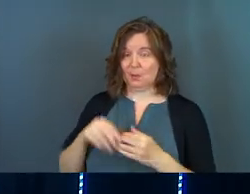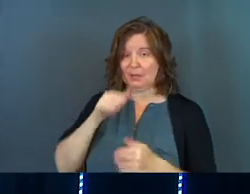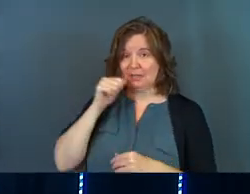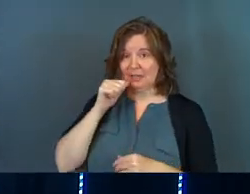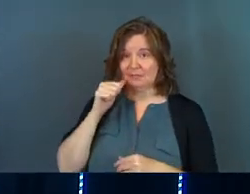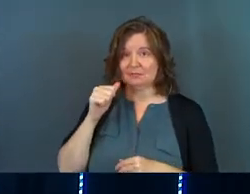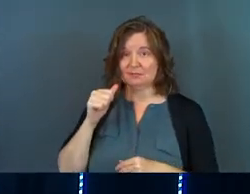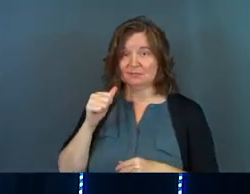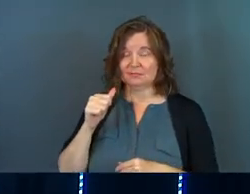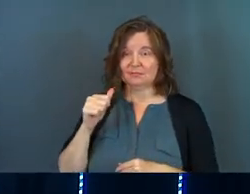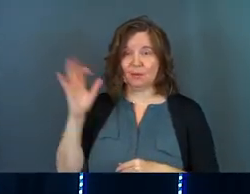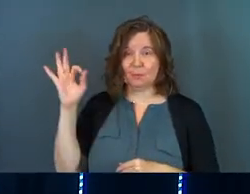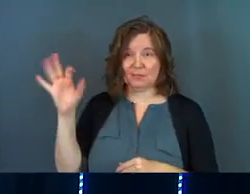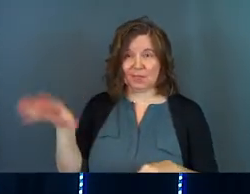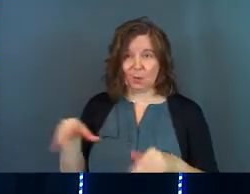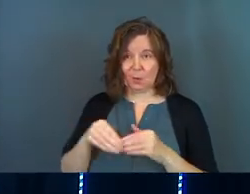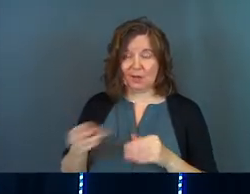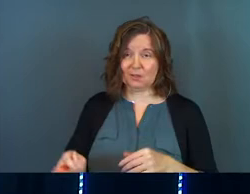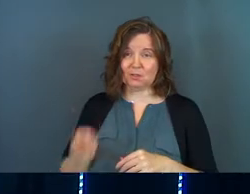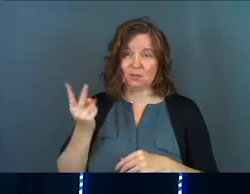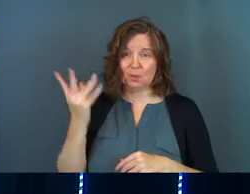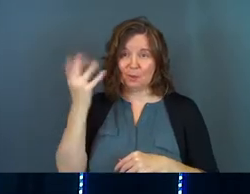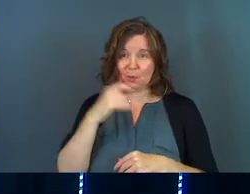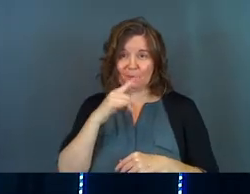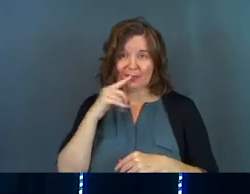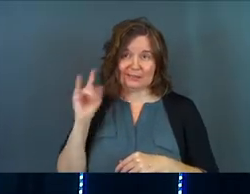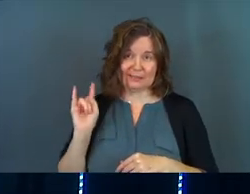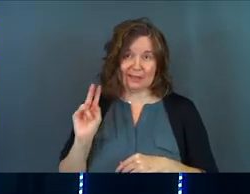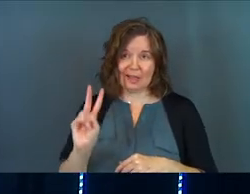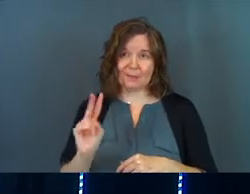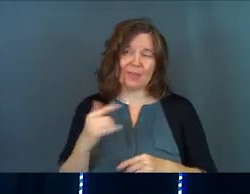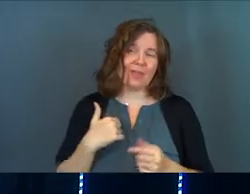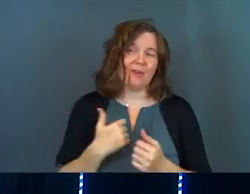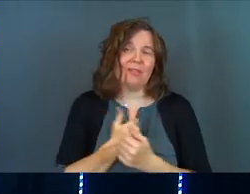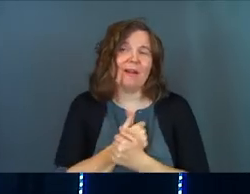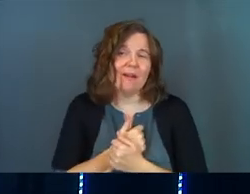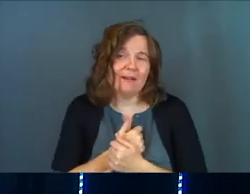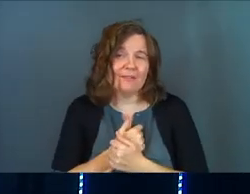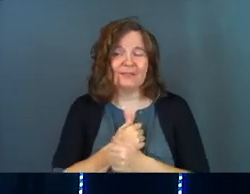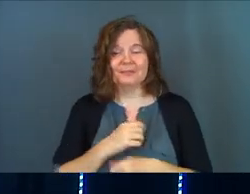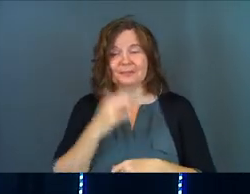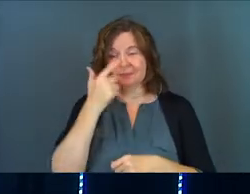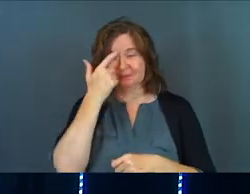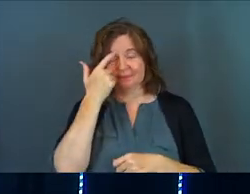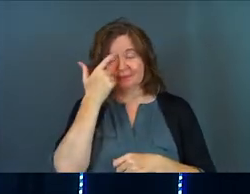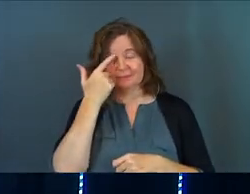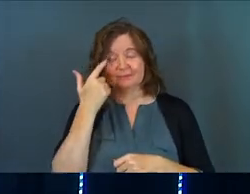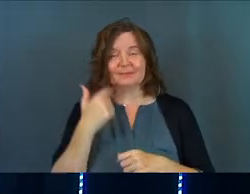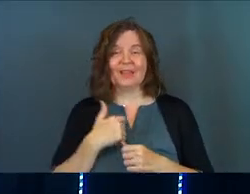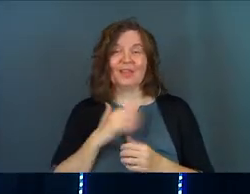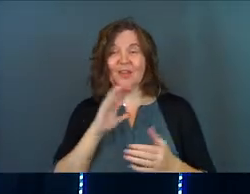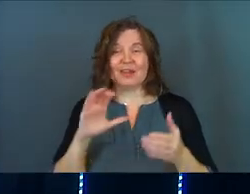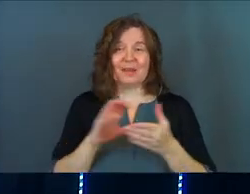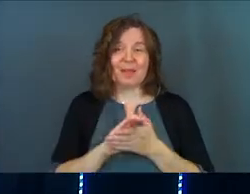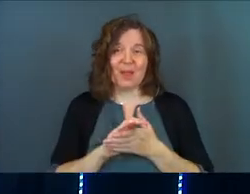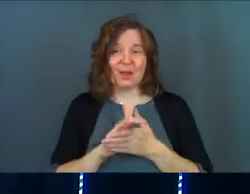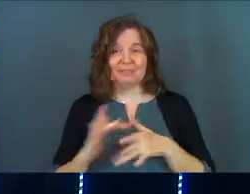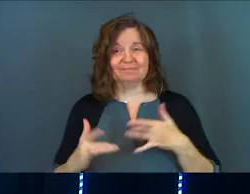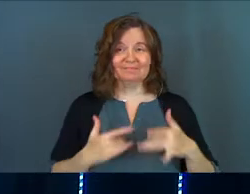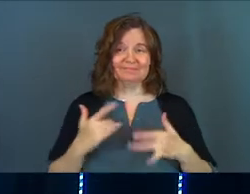yesterday, officiating a wedding, and these two beautiful kids come up, and they're in love, and they're going to get